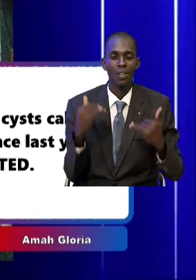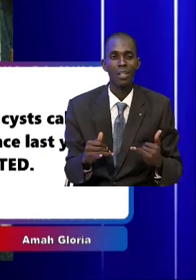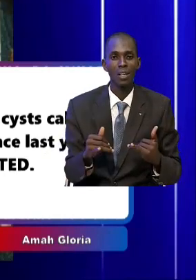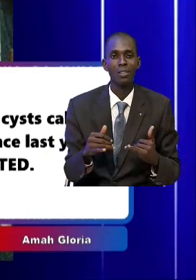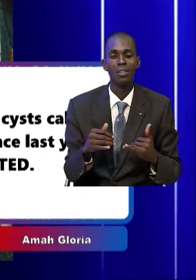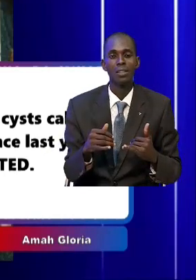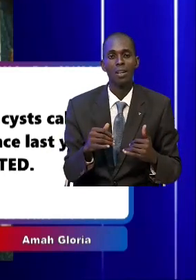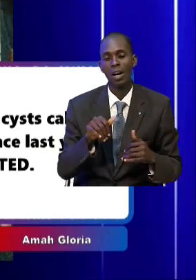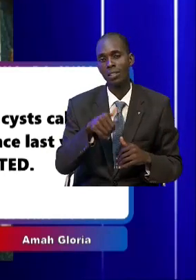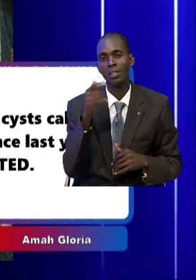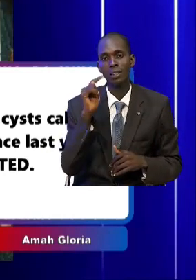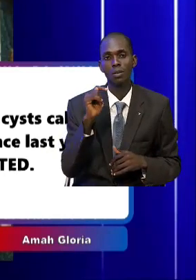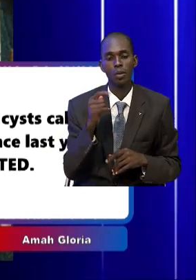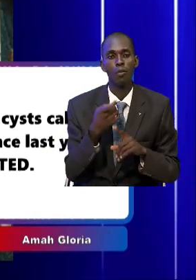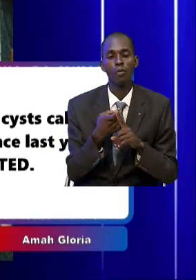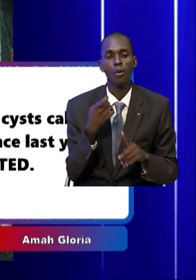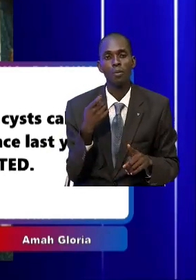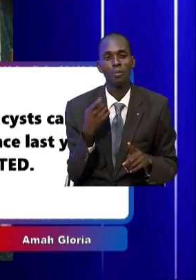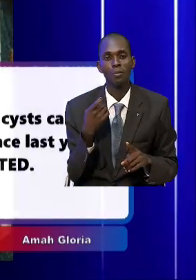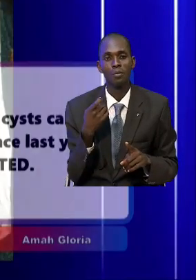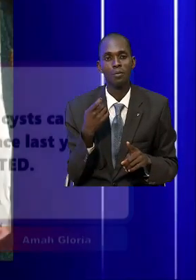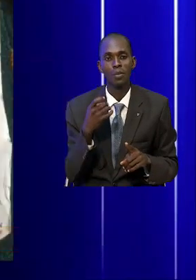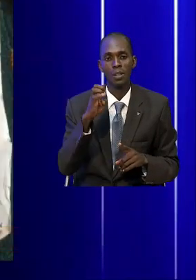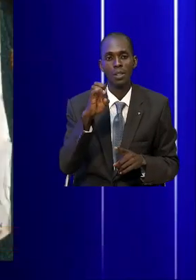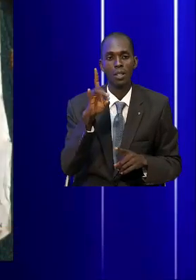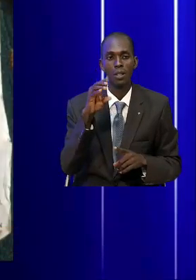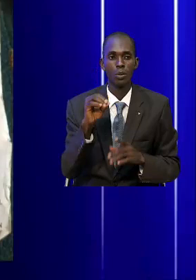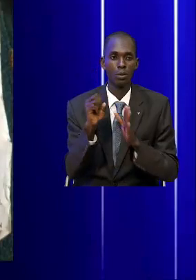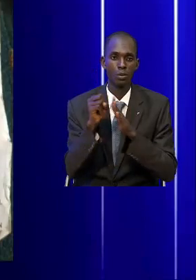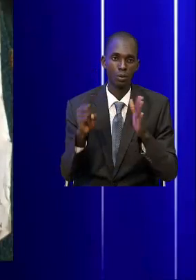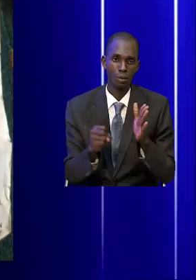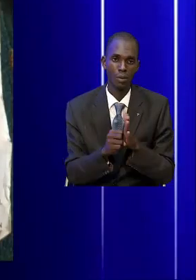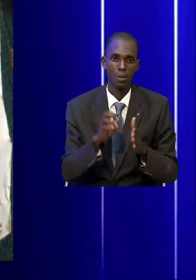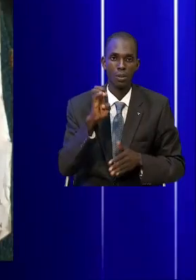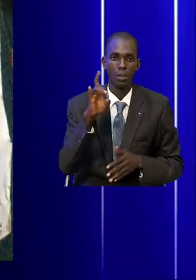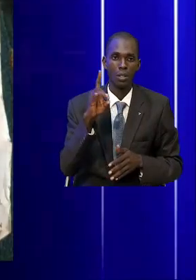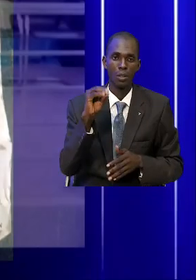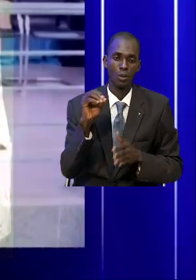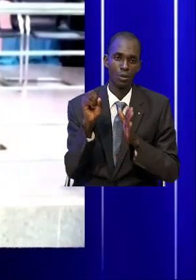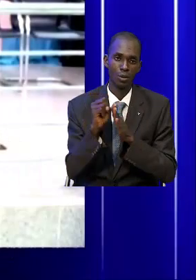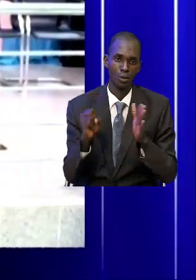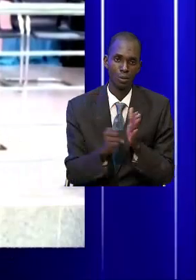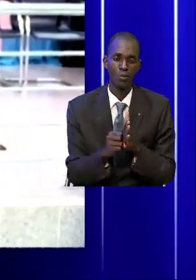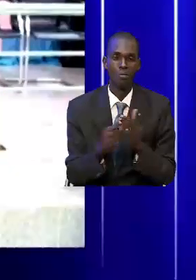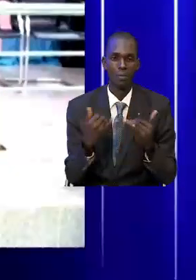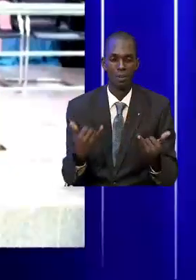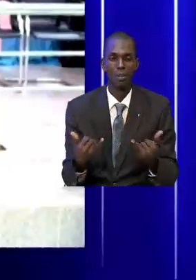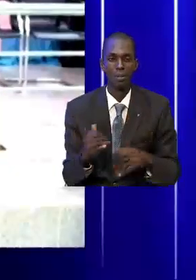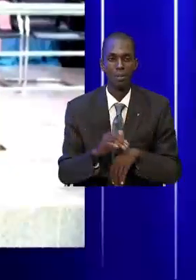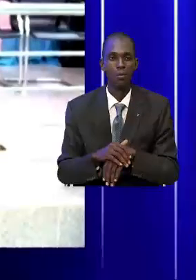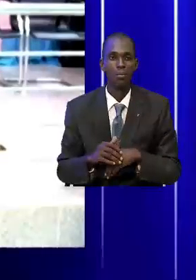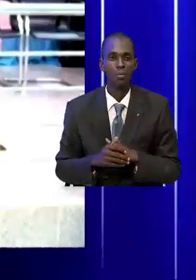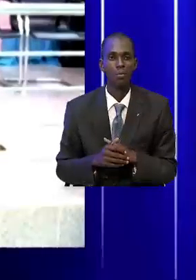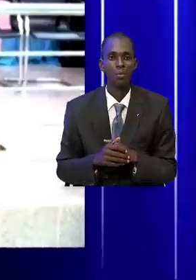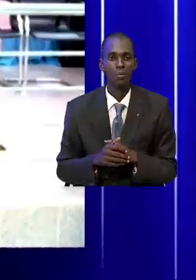the Lord. And now we go for the live testimony from Edo